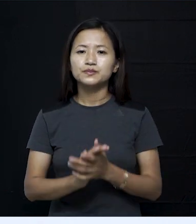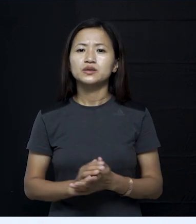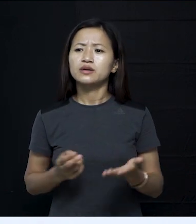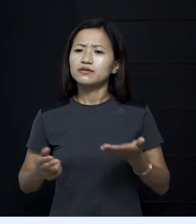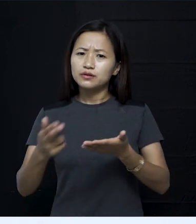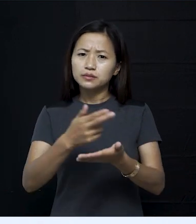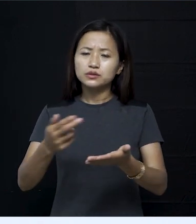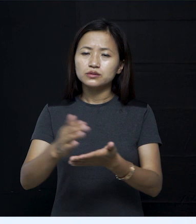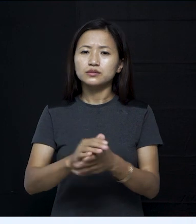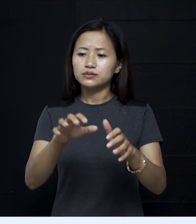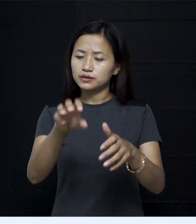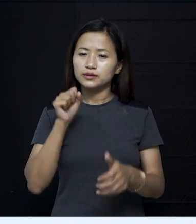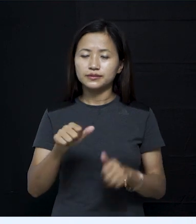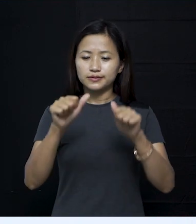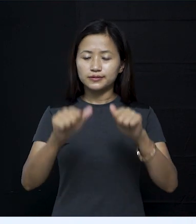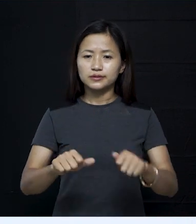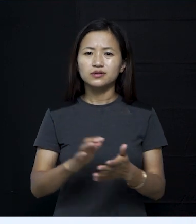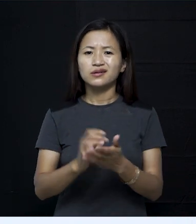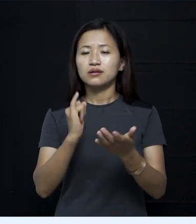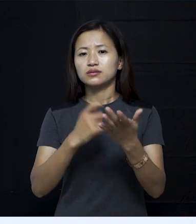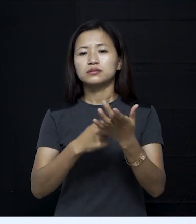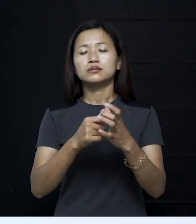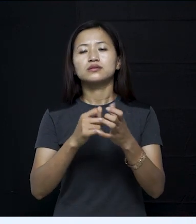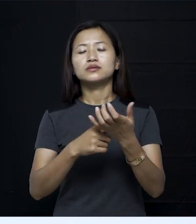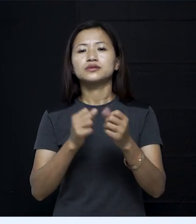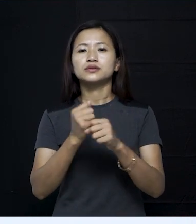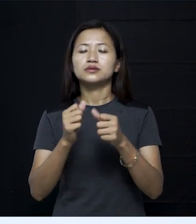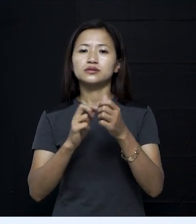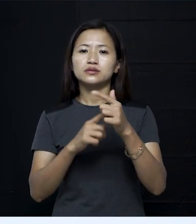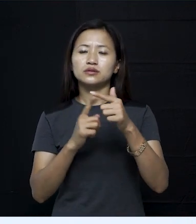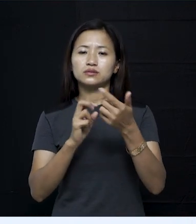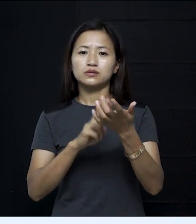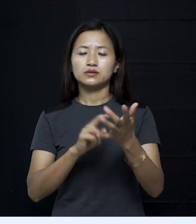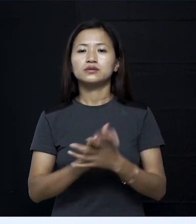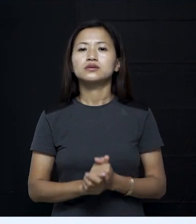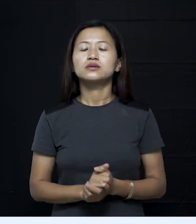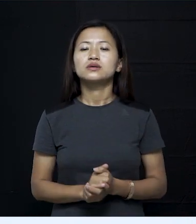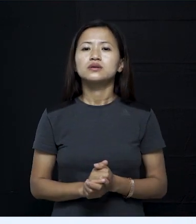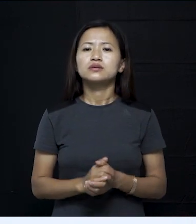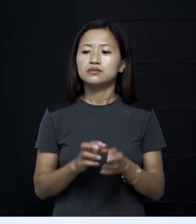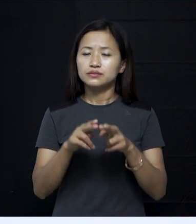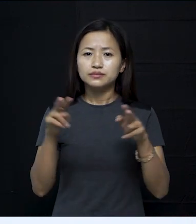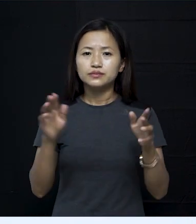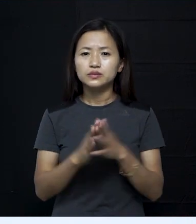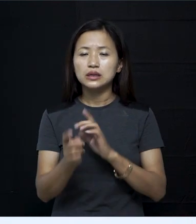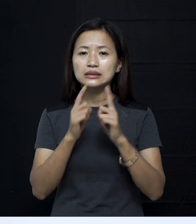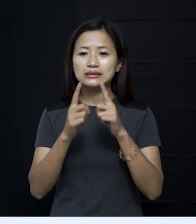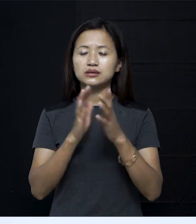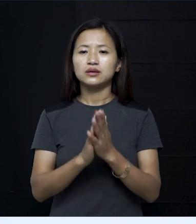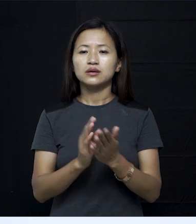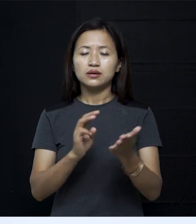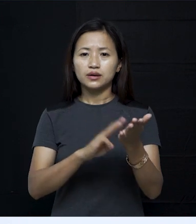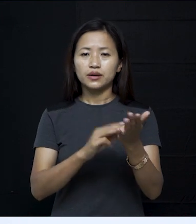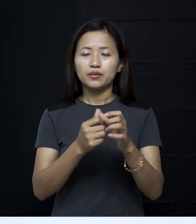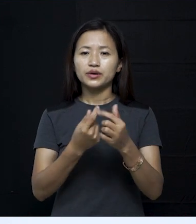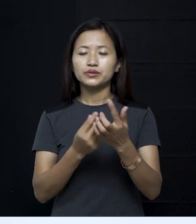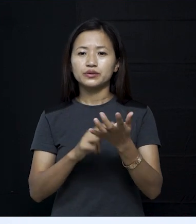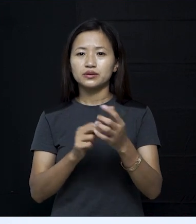okay. So that is what we meant by background, okay. Then another one is availability of